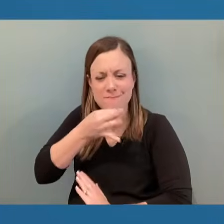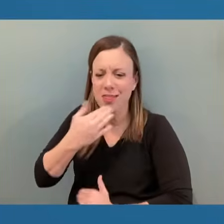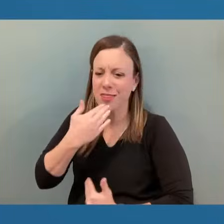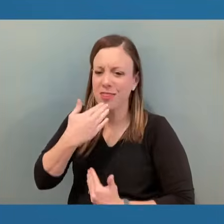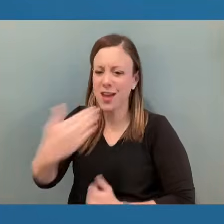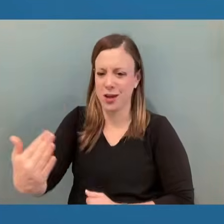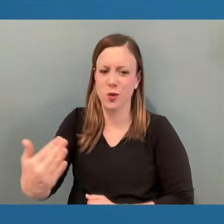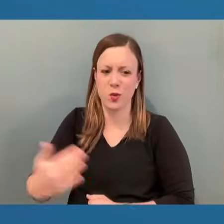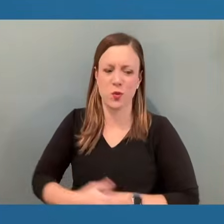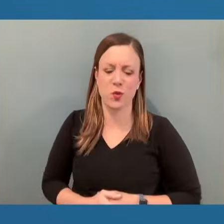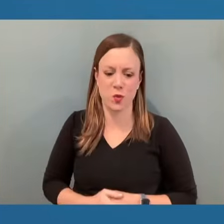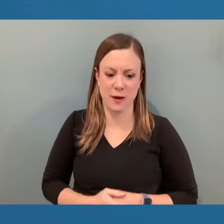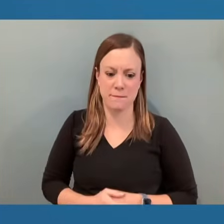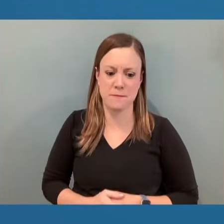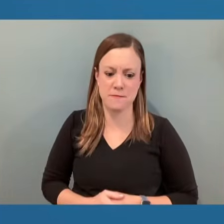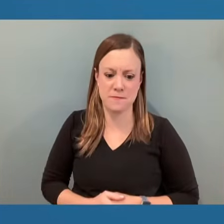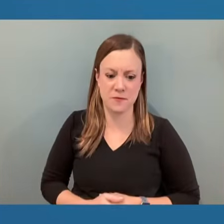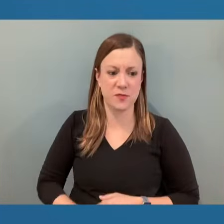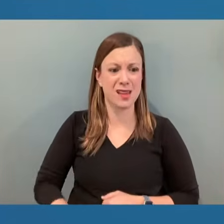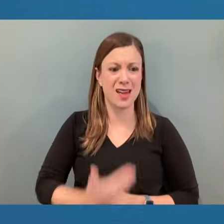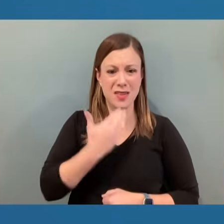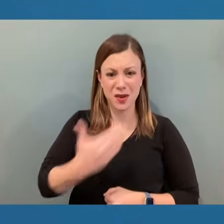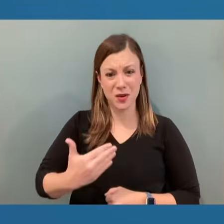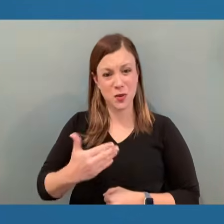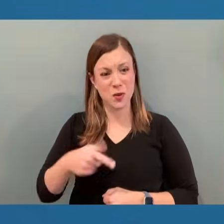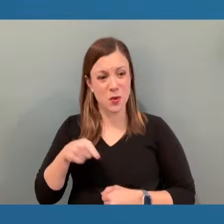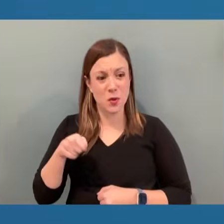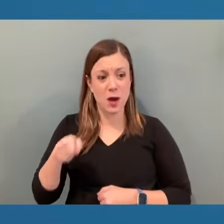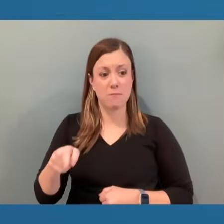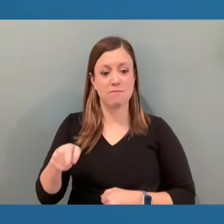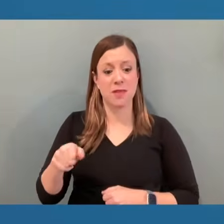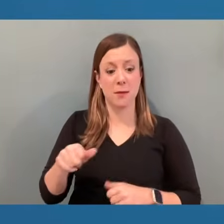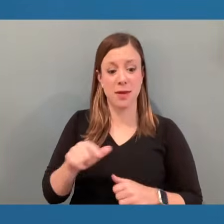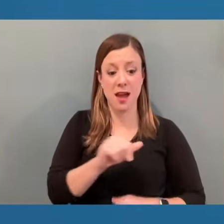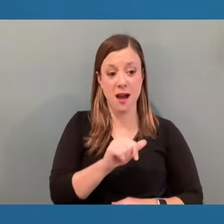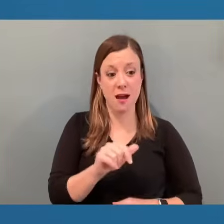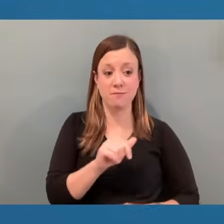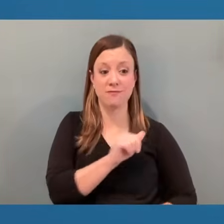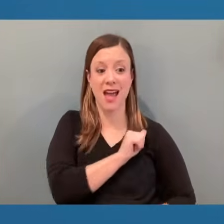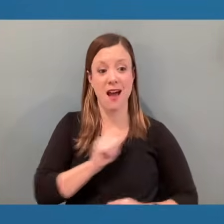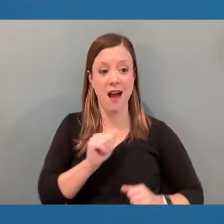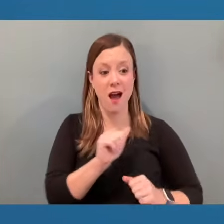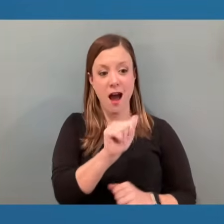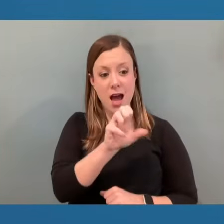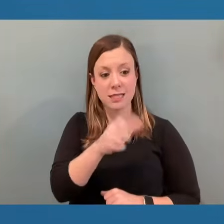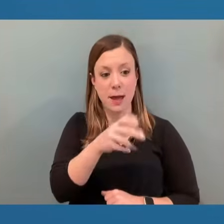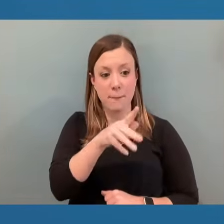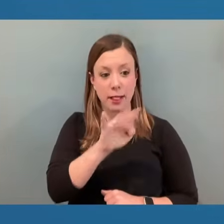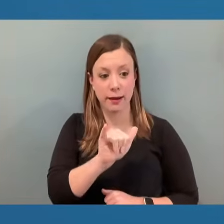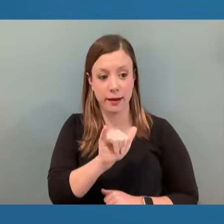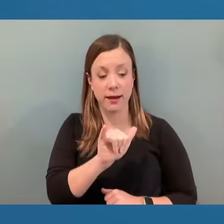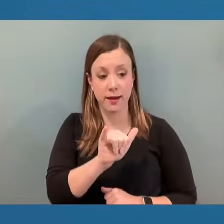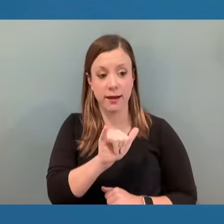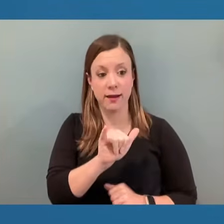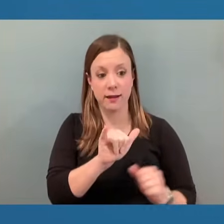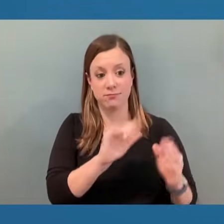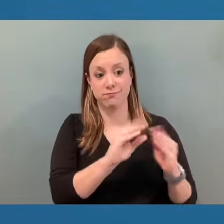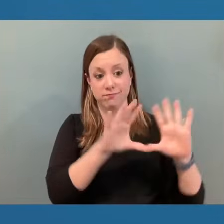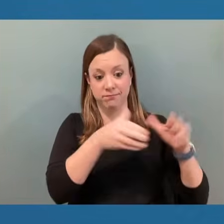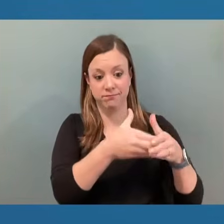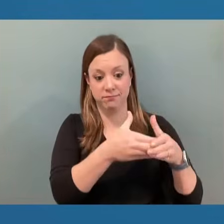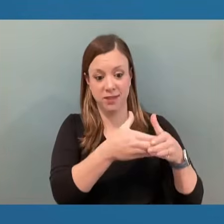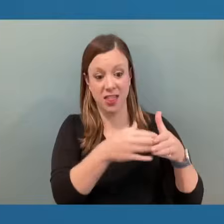thank my Assembly colleagues and my Senate colleagues. The leader of the Senate, Andrea Stewart-Cousins, said in a